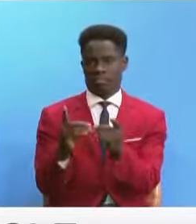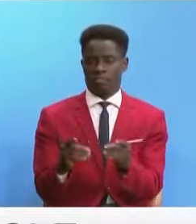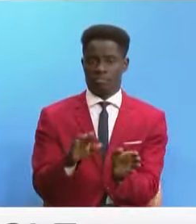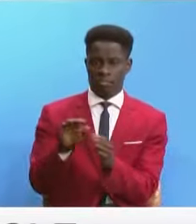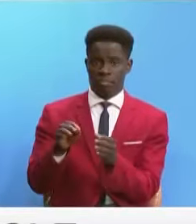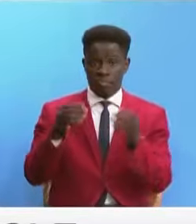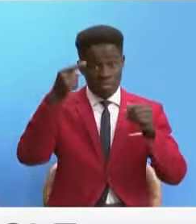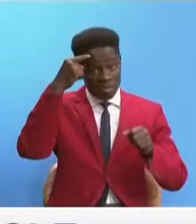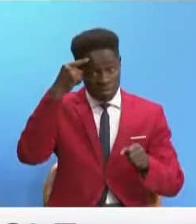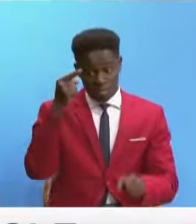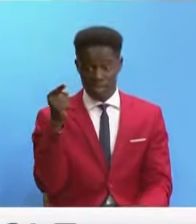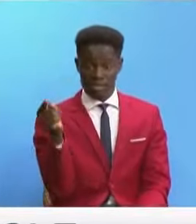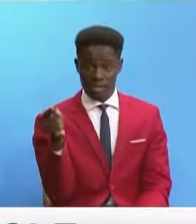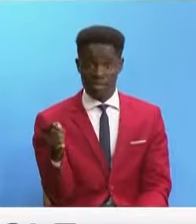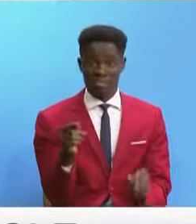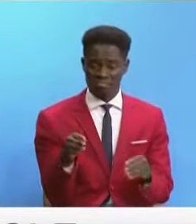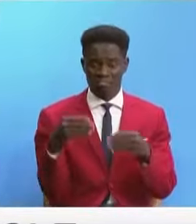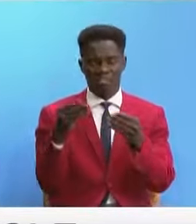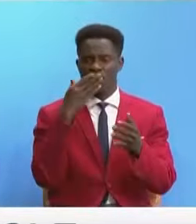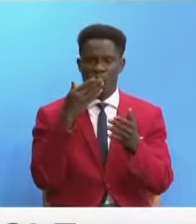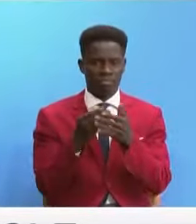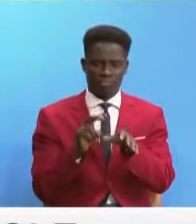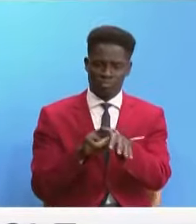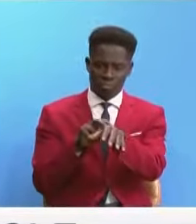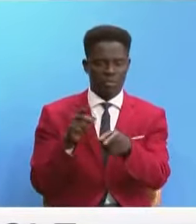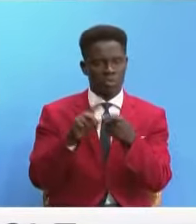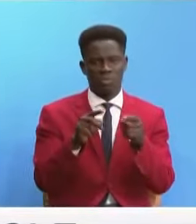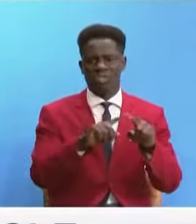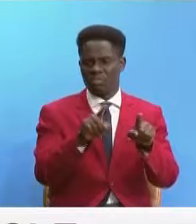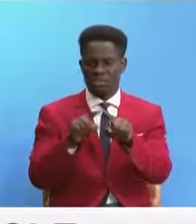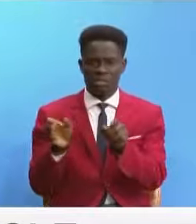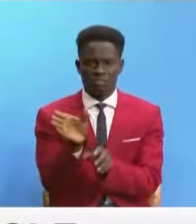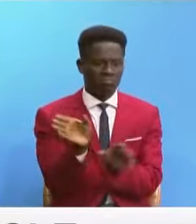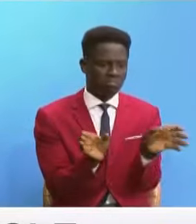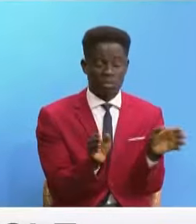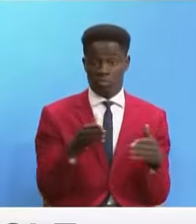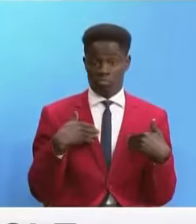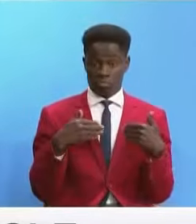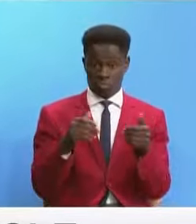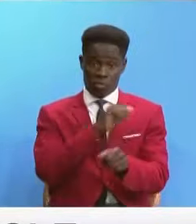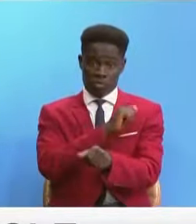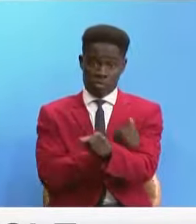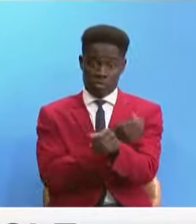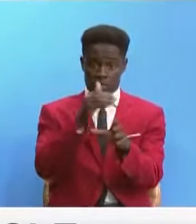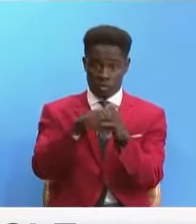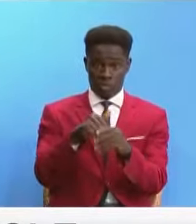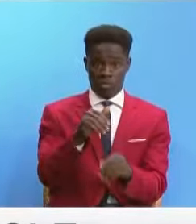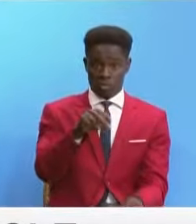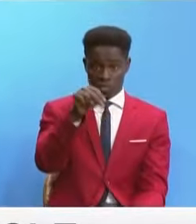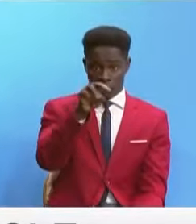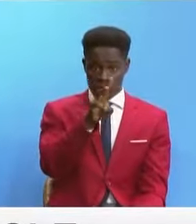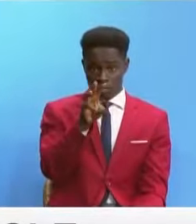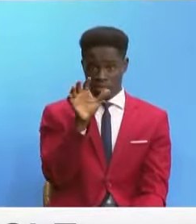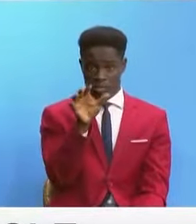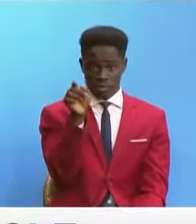has remained resolute in providing adequate transport in the various sectors. Health authorities in Kabompo District of Northwestern Province